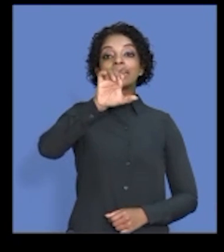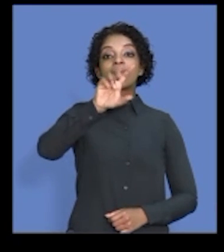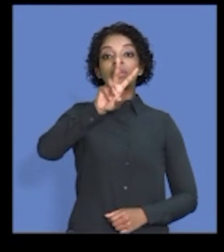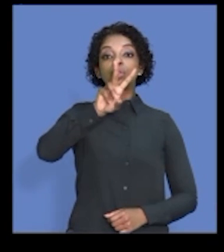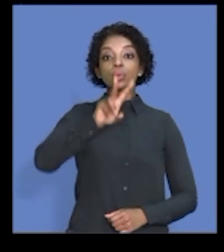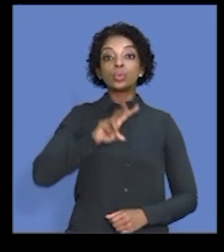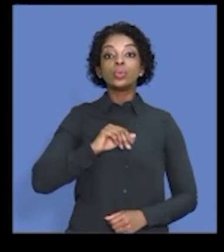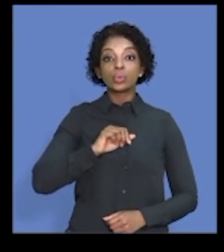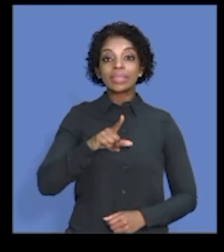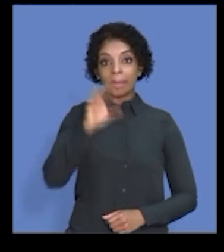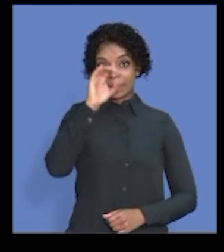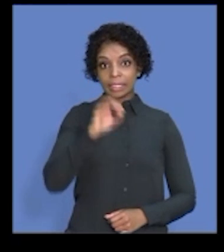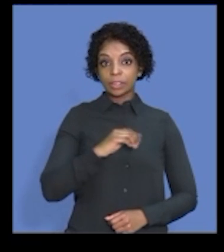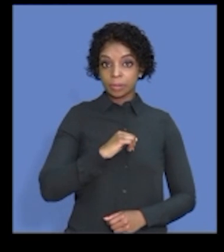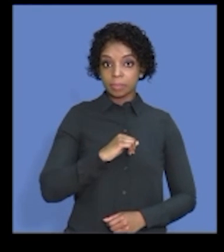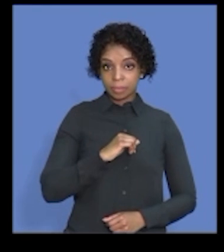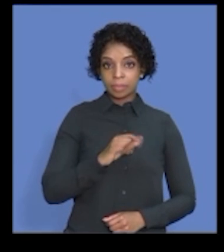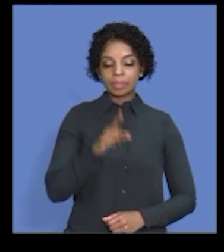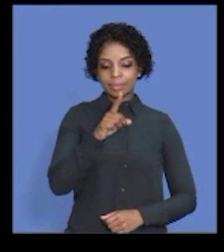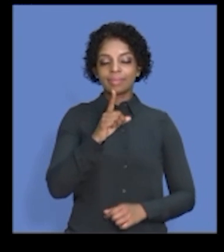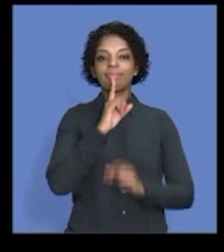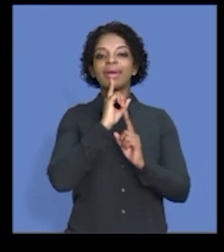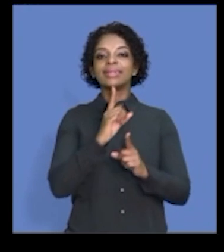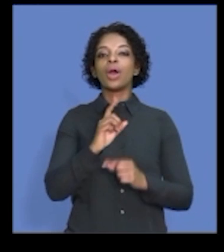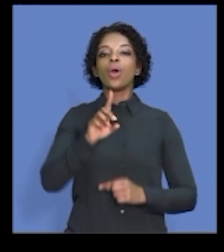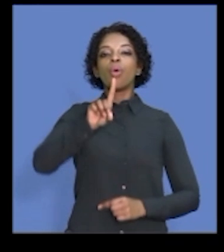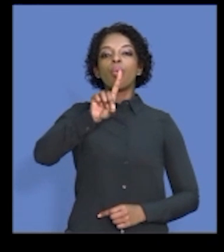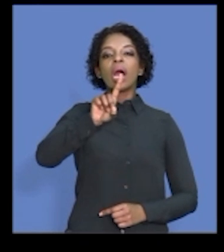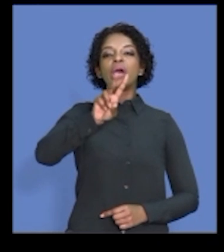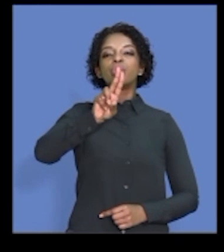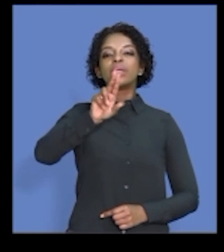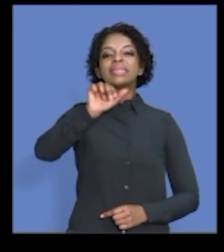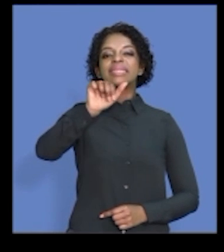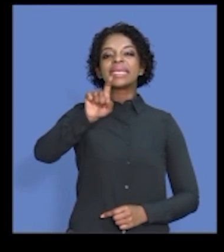of percentages is equal to the rand value of